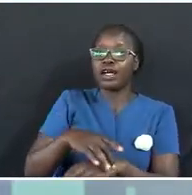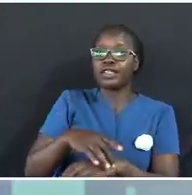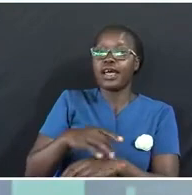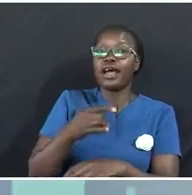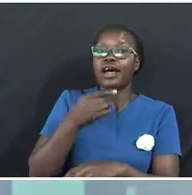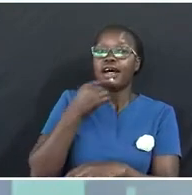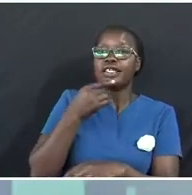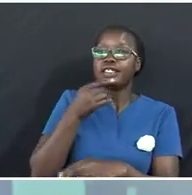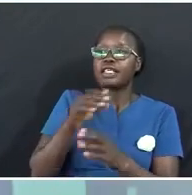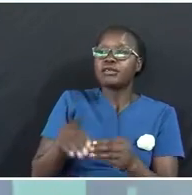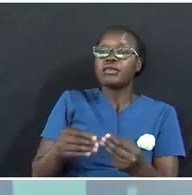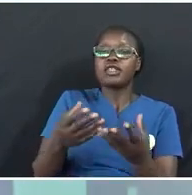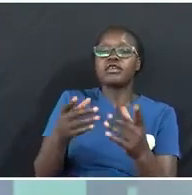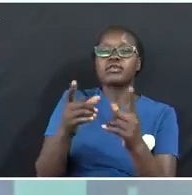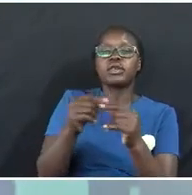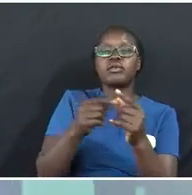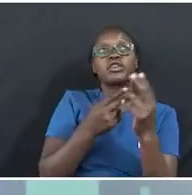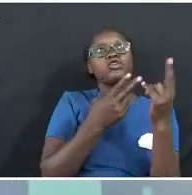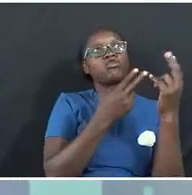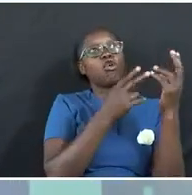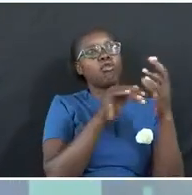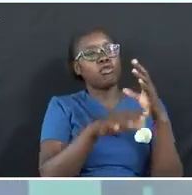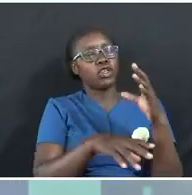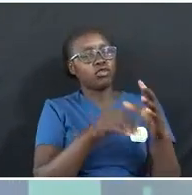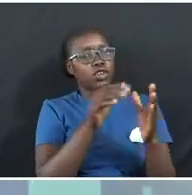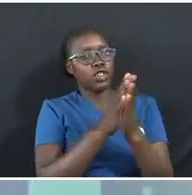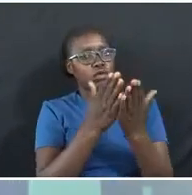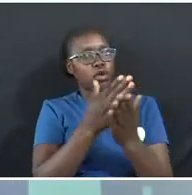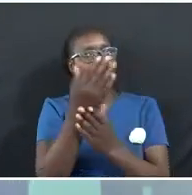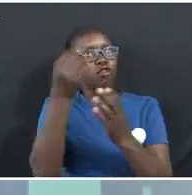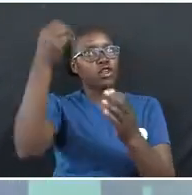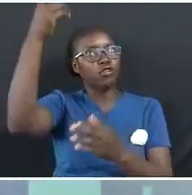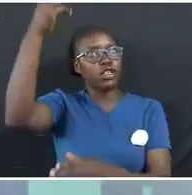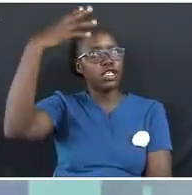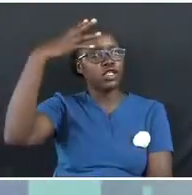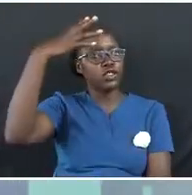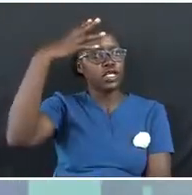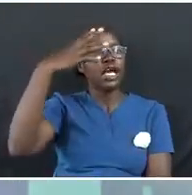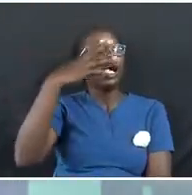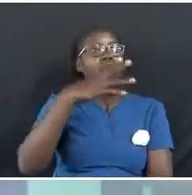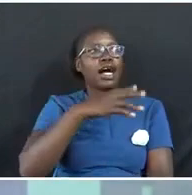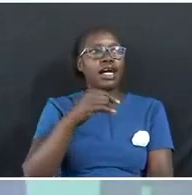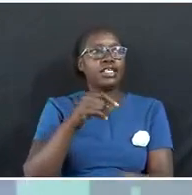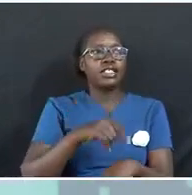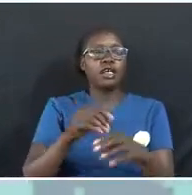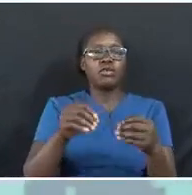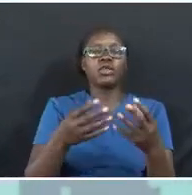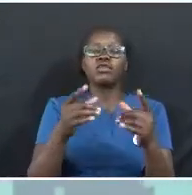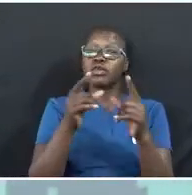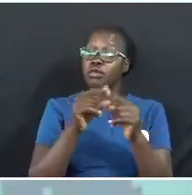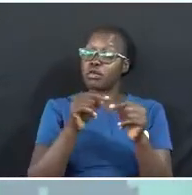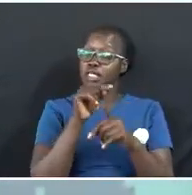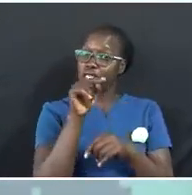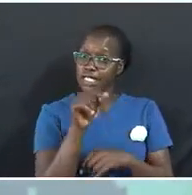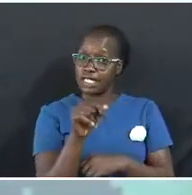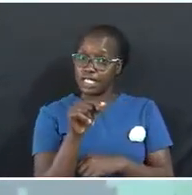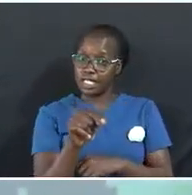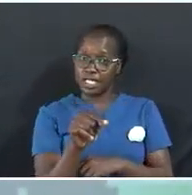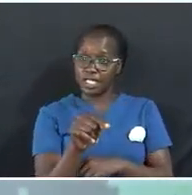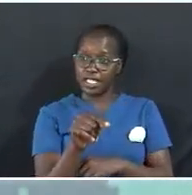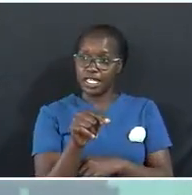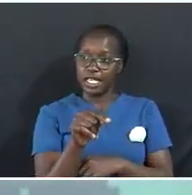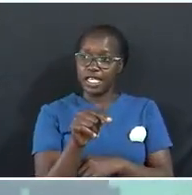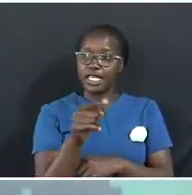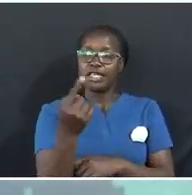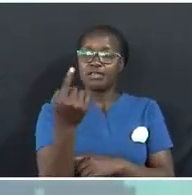let me give them the message of hope that is found in the book of Revelation. And when he had given this message, he came